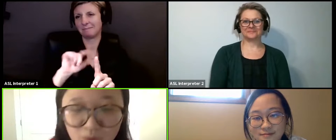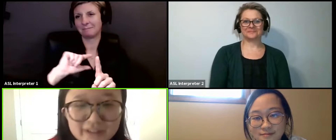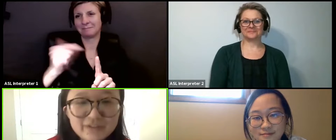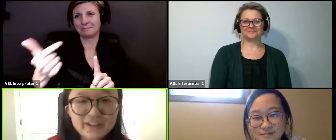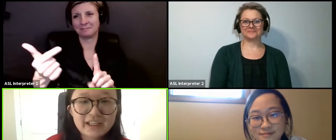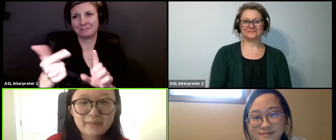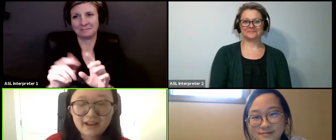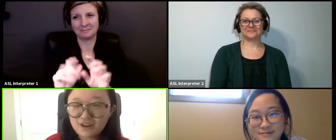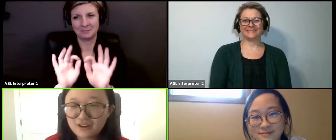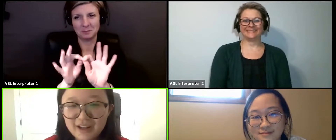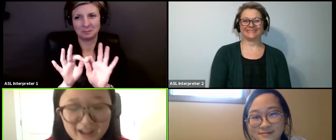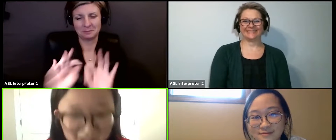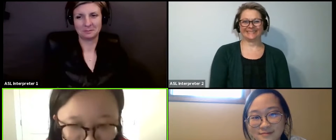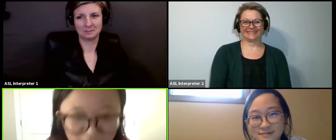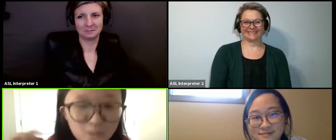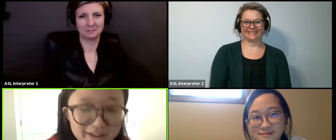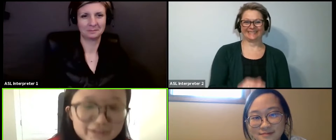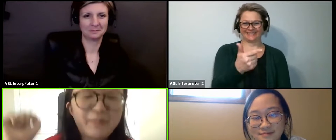one of the